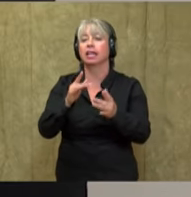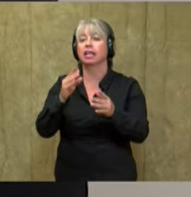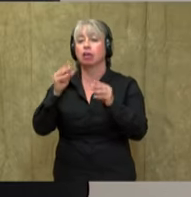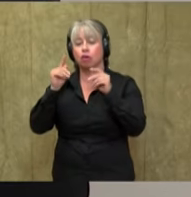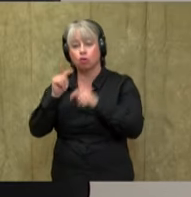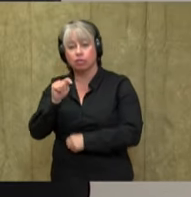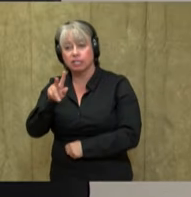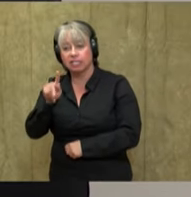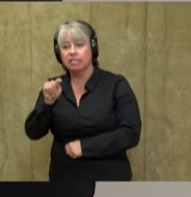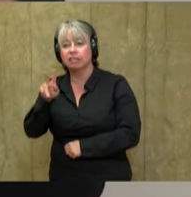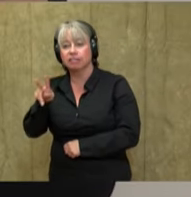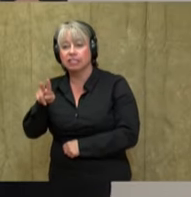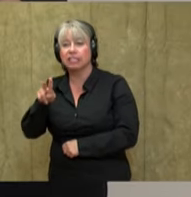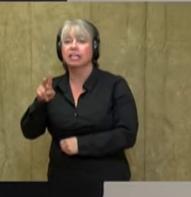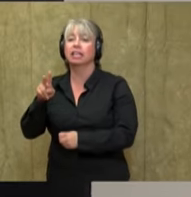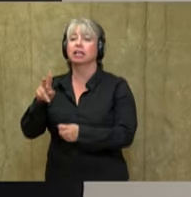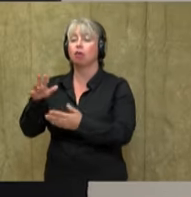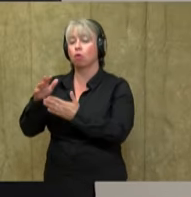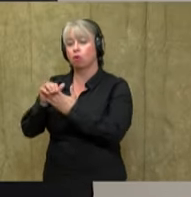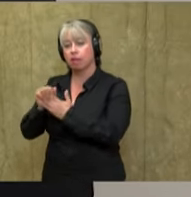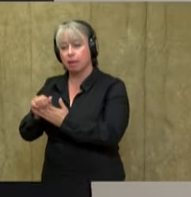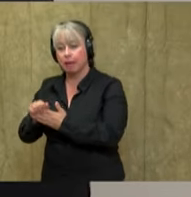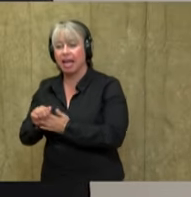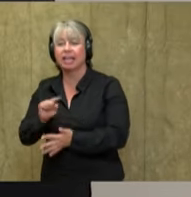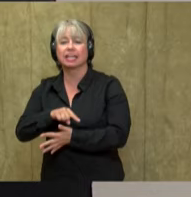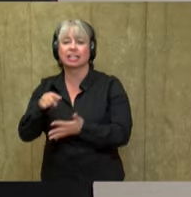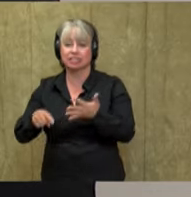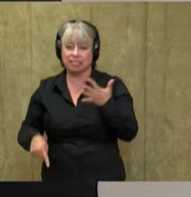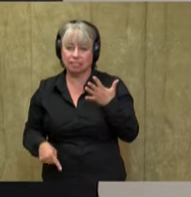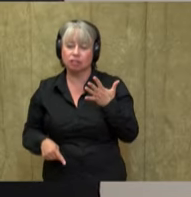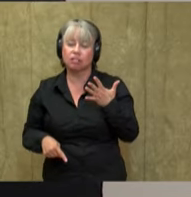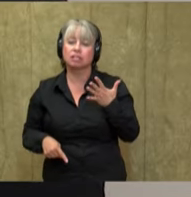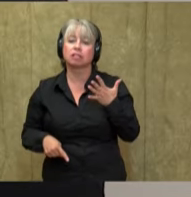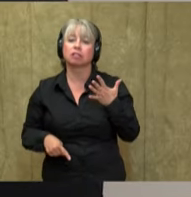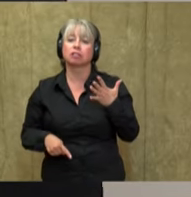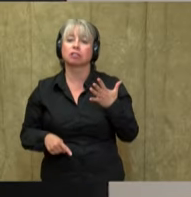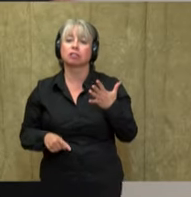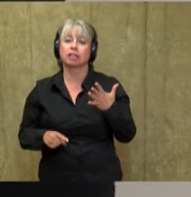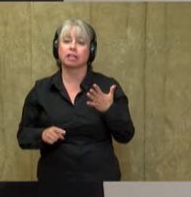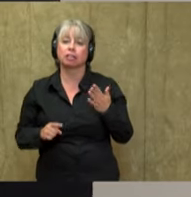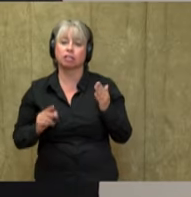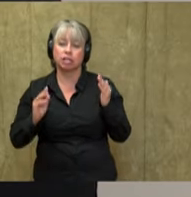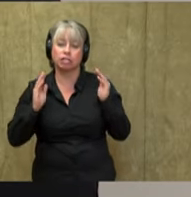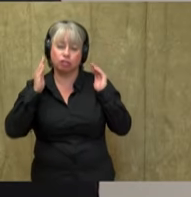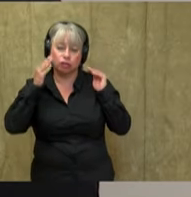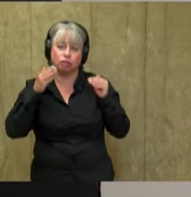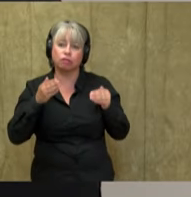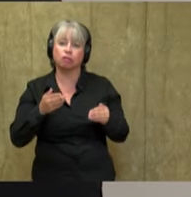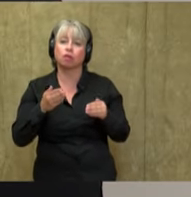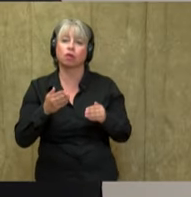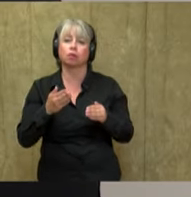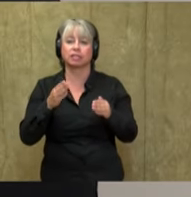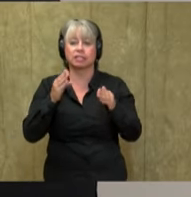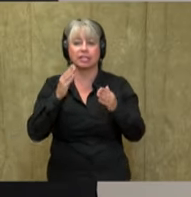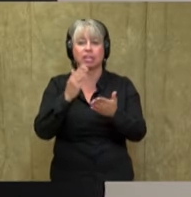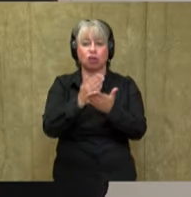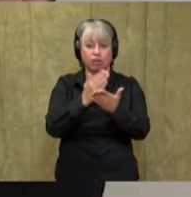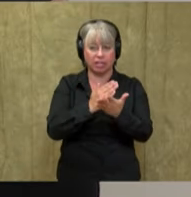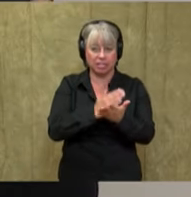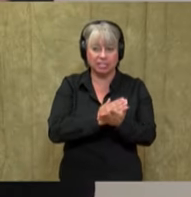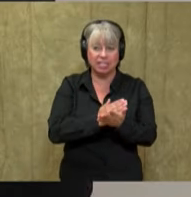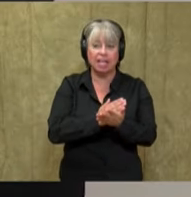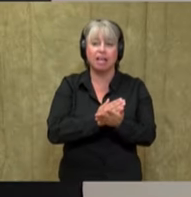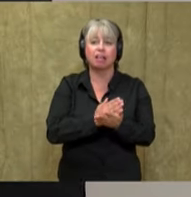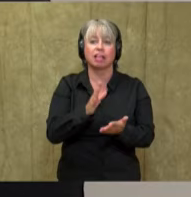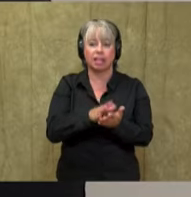teachers, or you're tuning on here to find these lessons and to calculate our formulas here and to